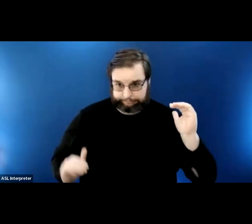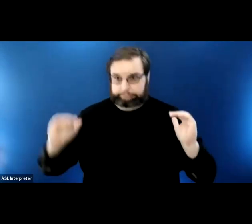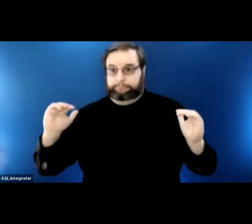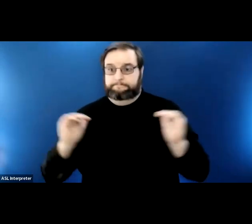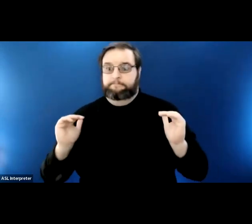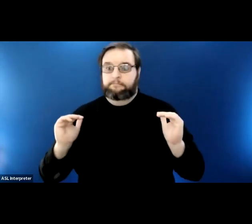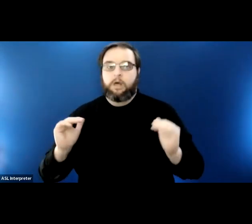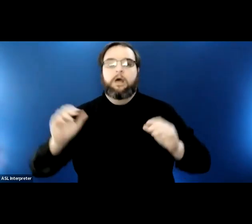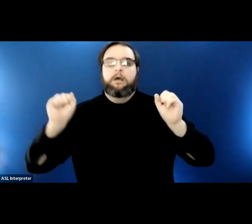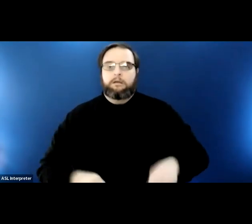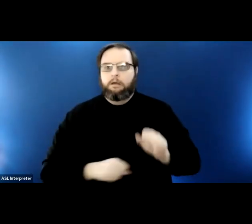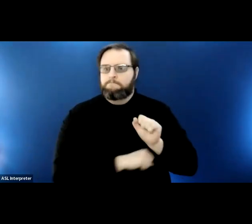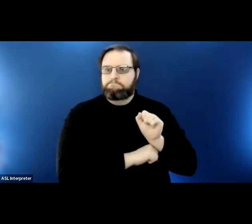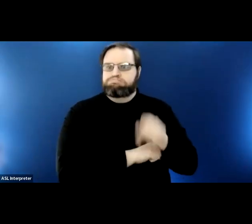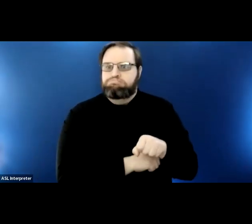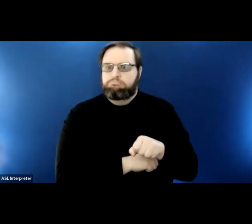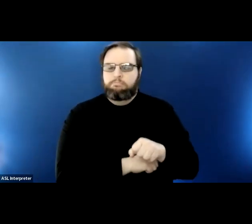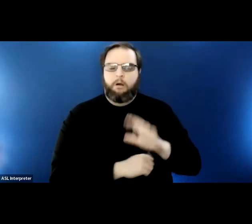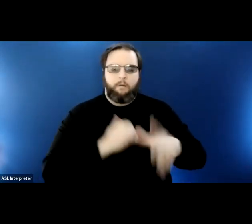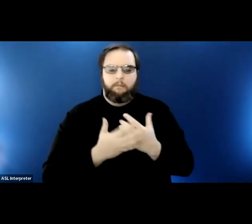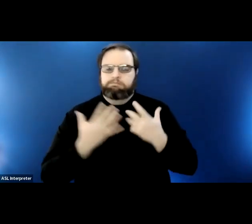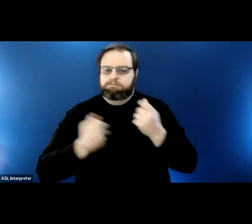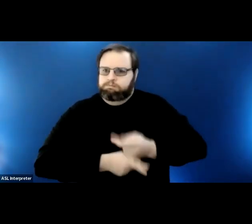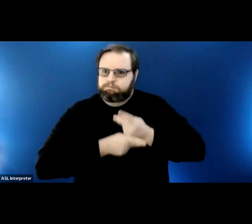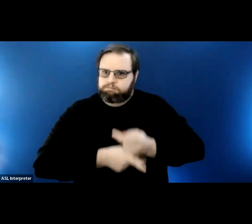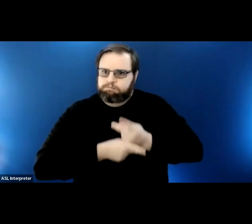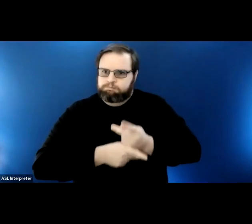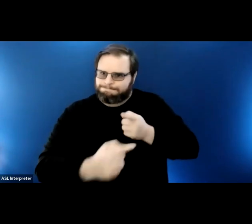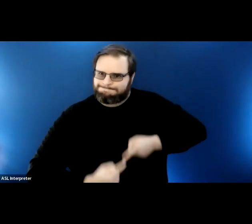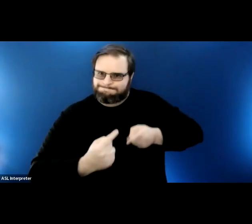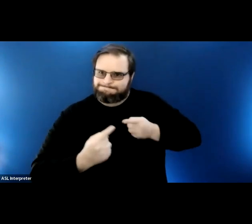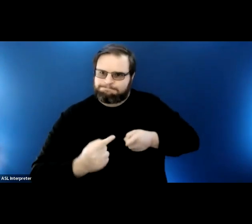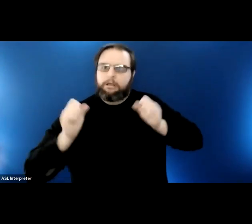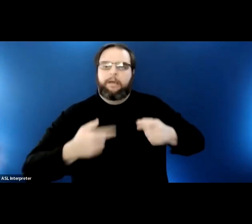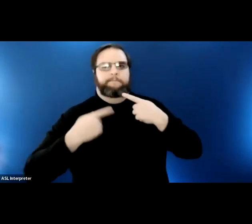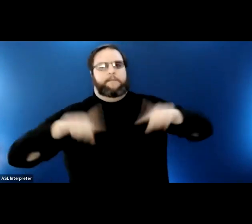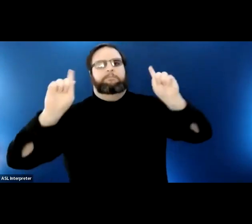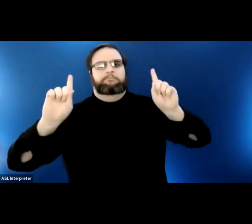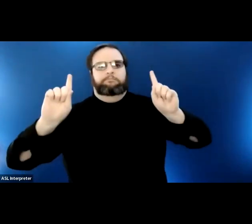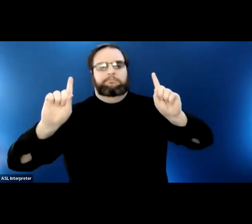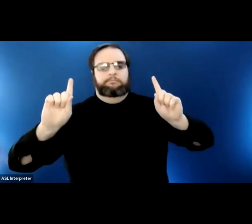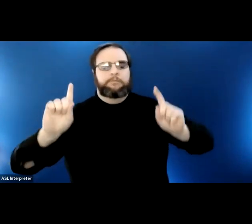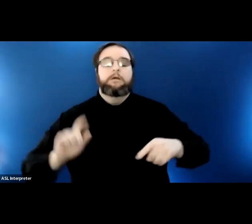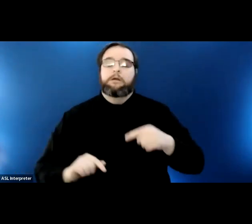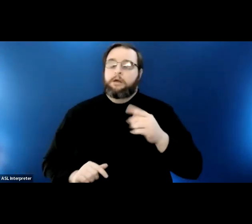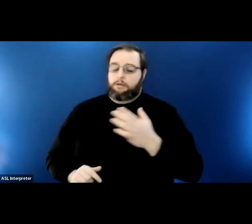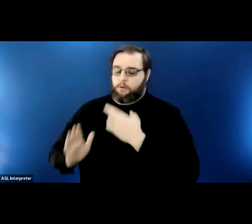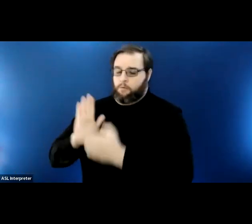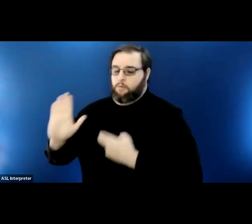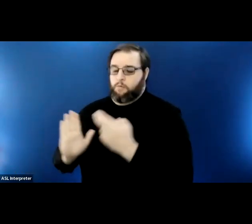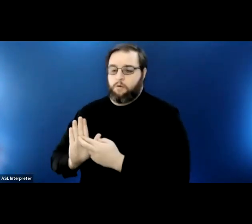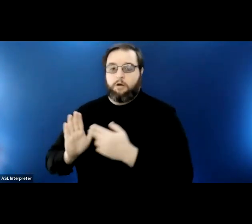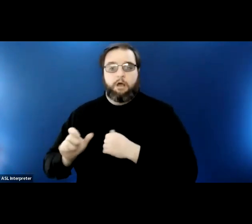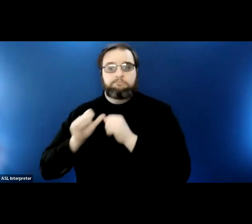to overcoming the healthcare obstacles that our community faces. I've been in this role now for just shy of